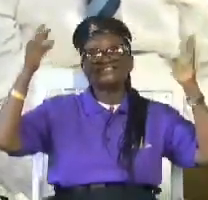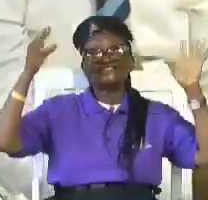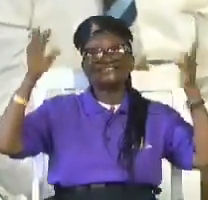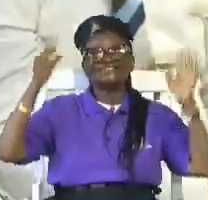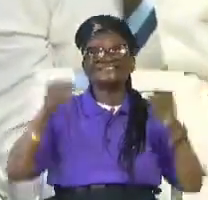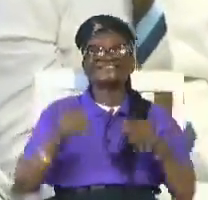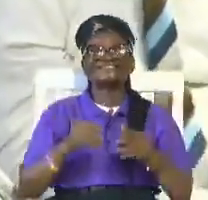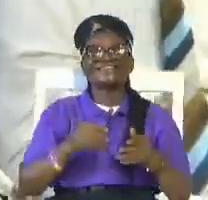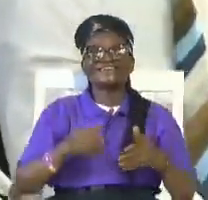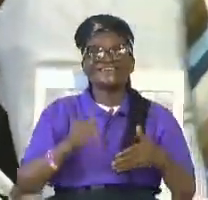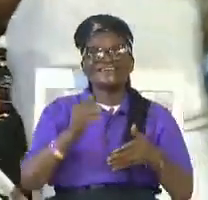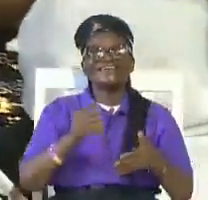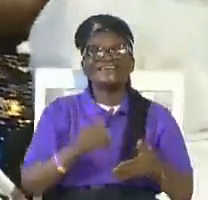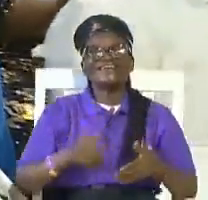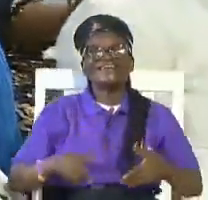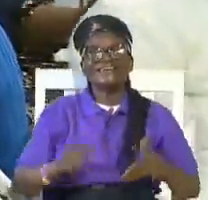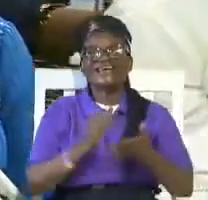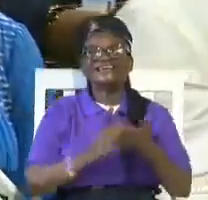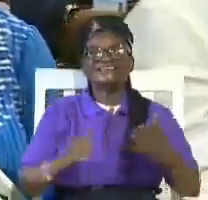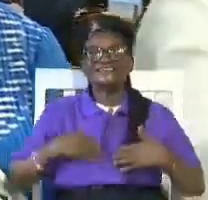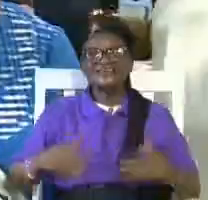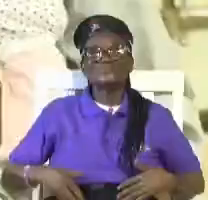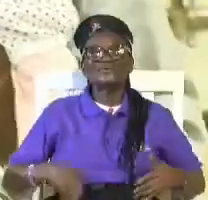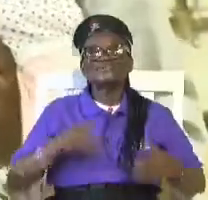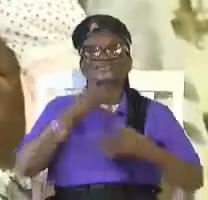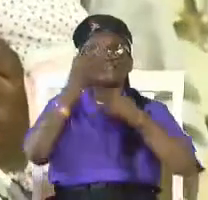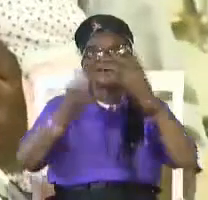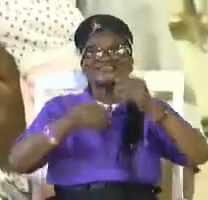Let somebody shout hallelujah.